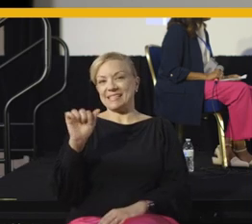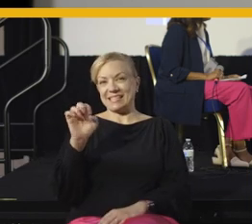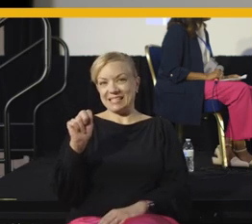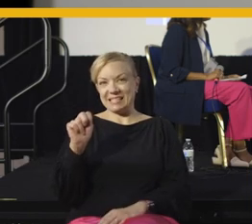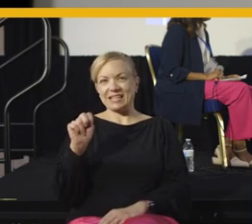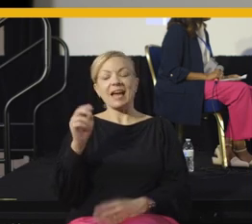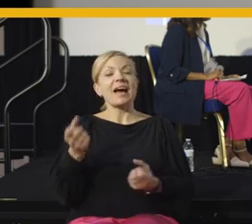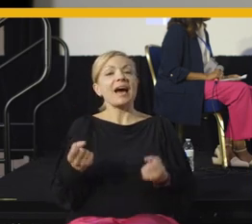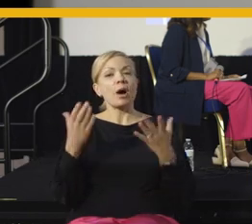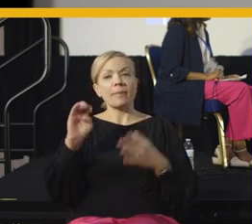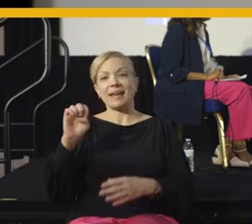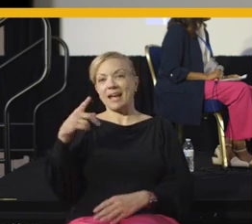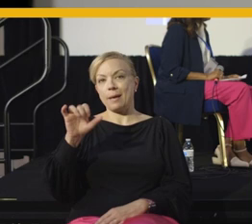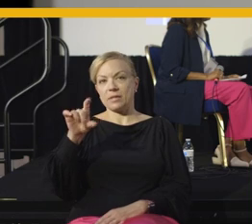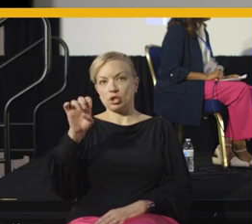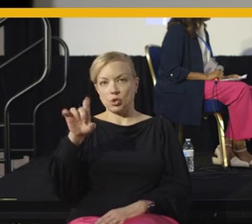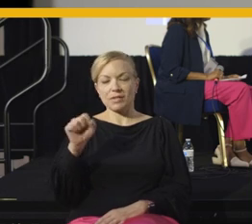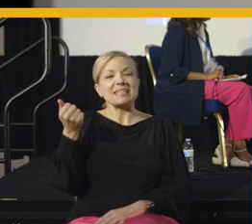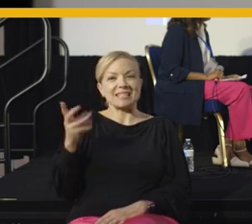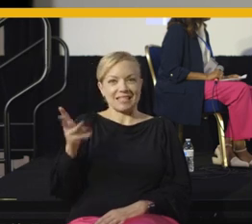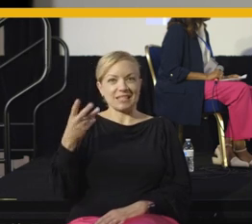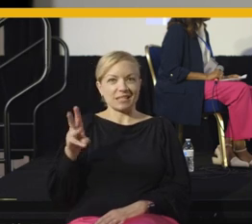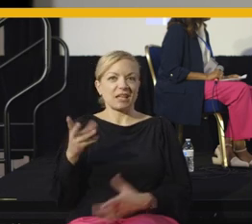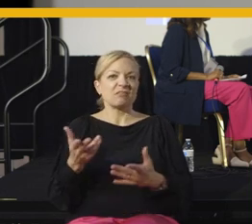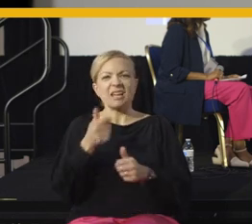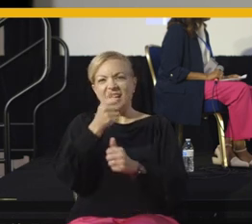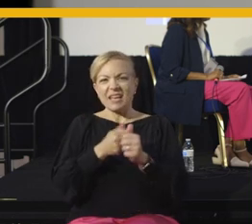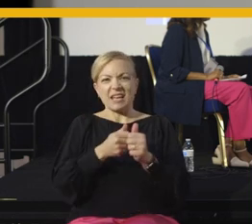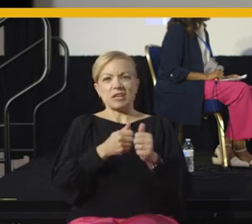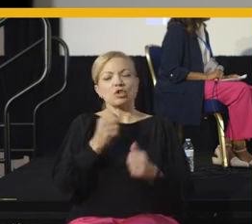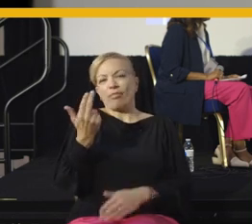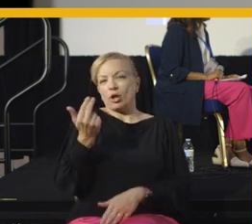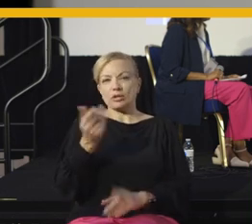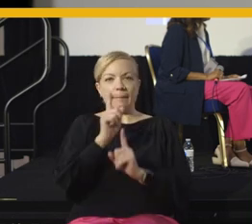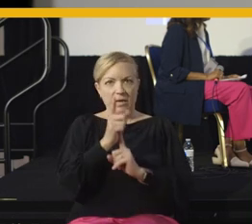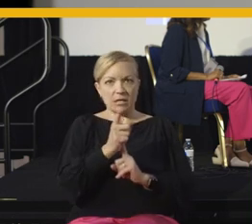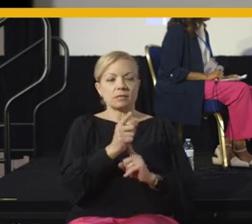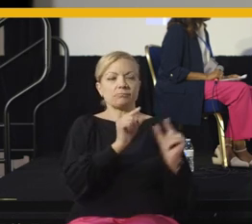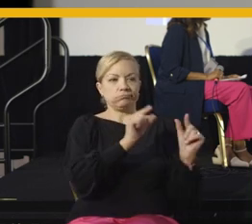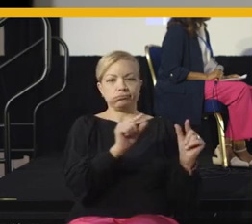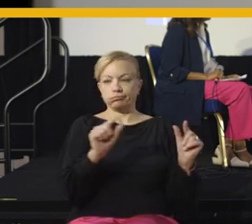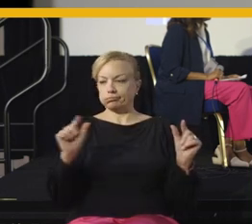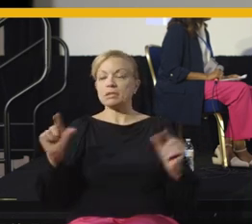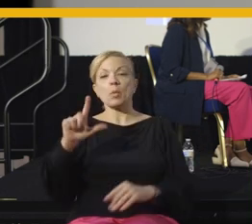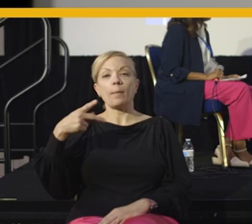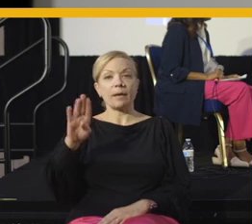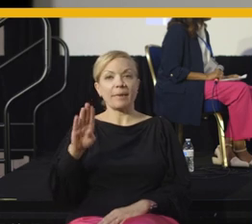16 episodes, and they are 13-minute episodes. So where we experimented at